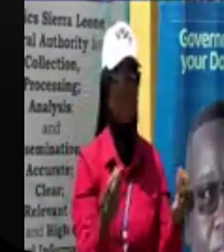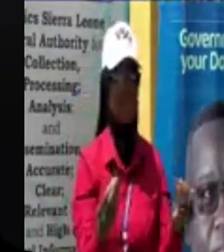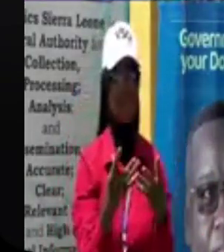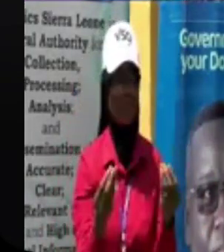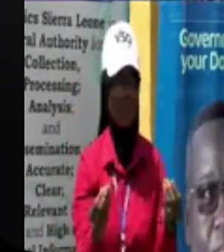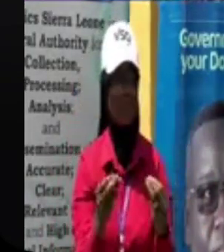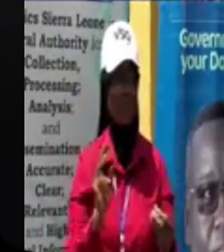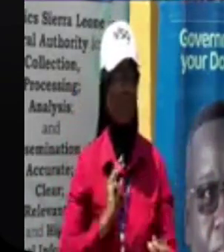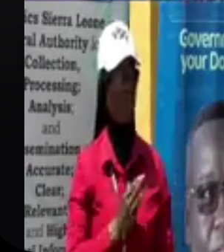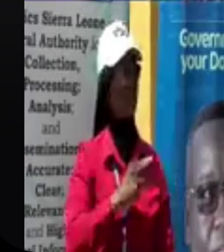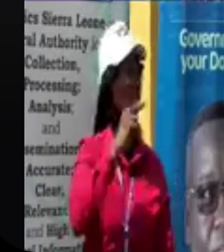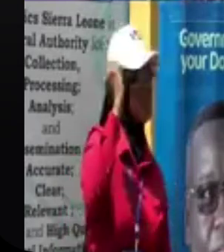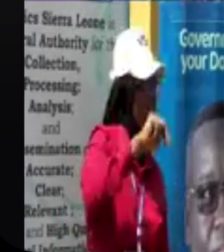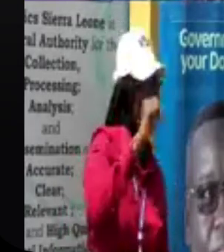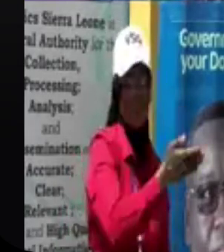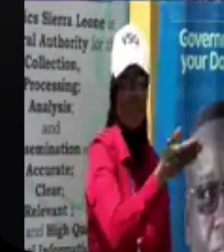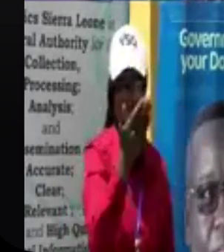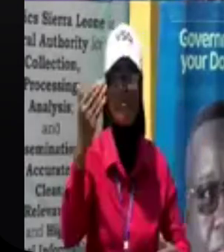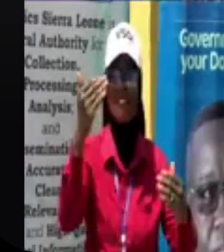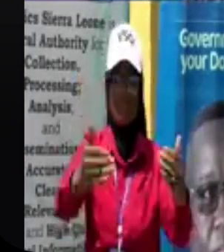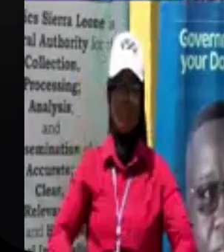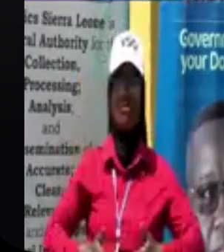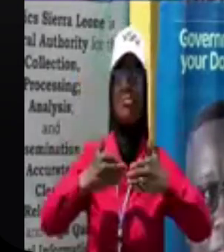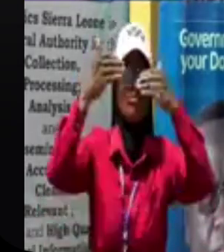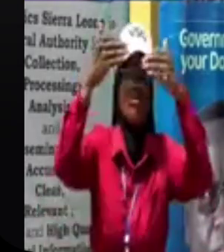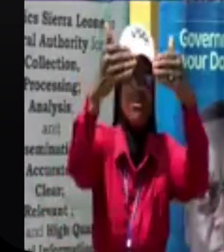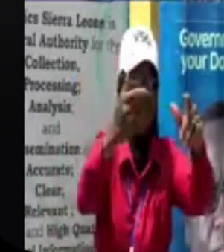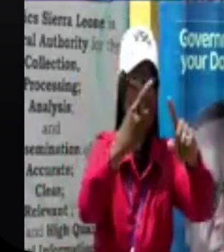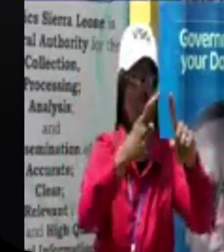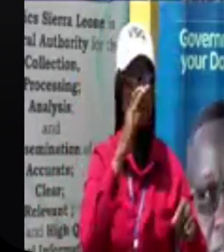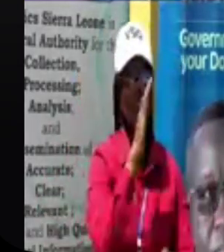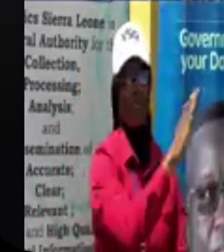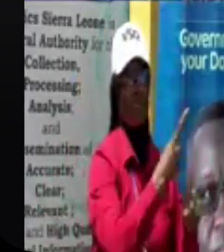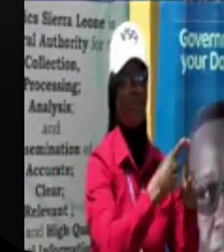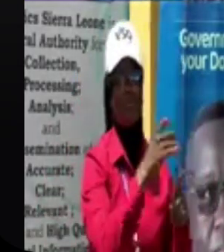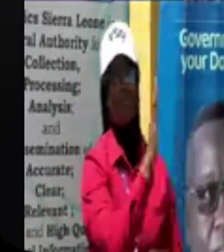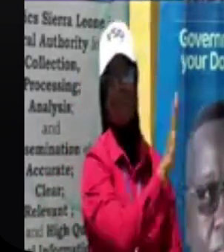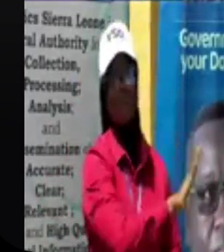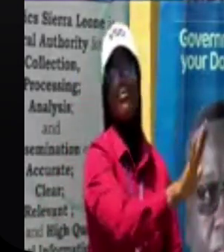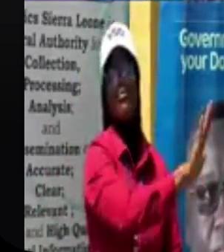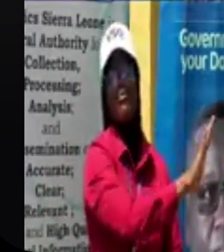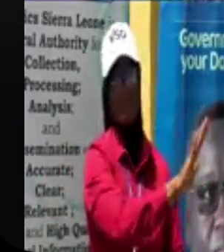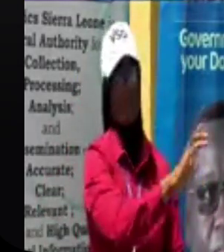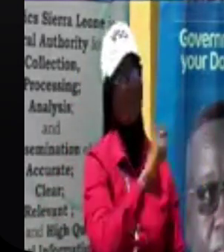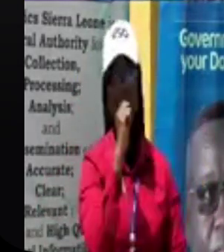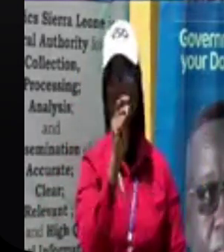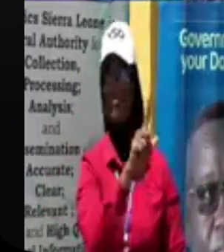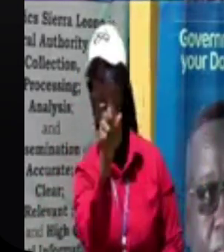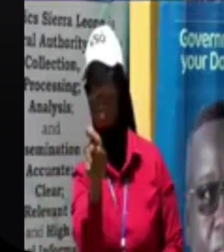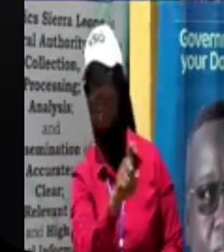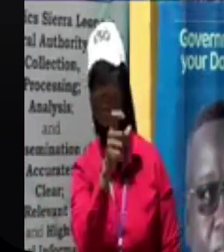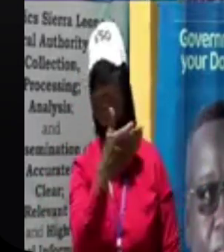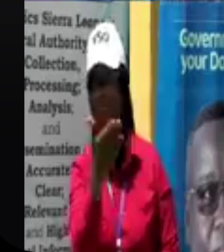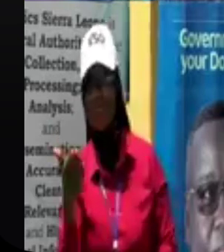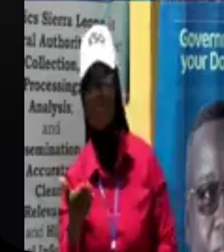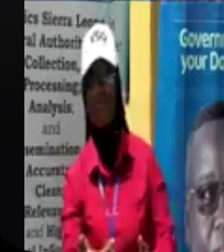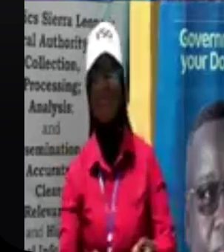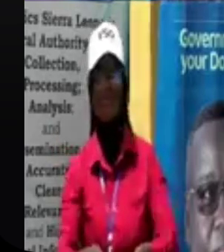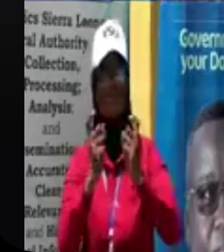we need for make we move ahead to come from them. In the question time, not only questions, but we are on give